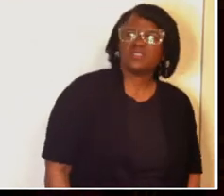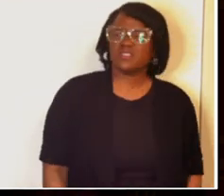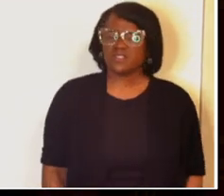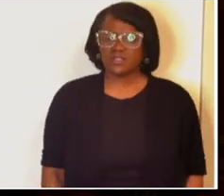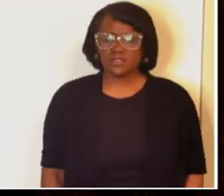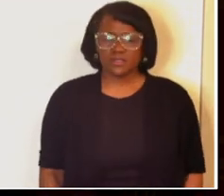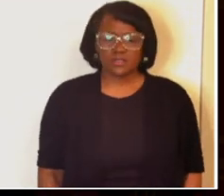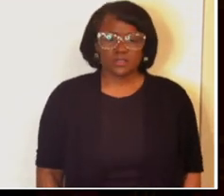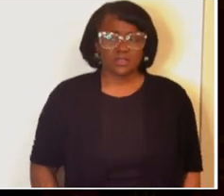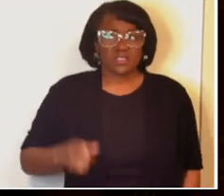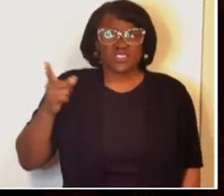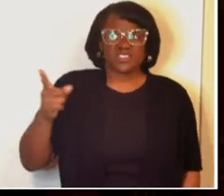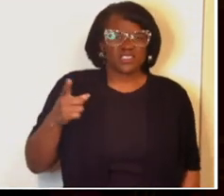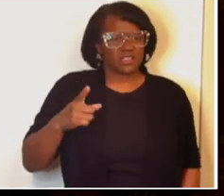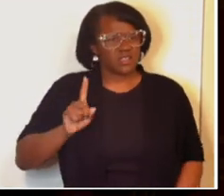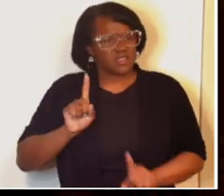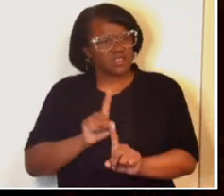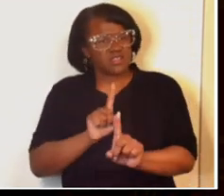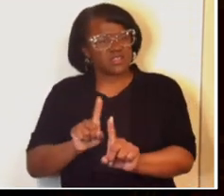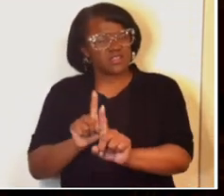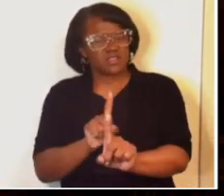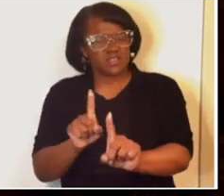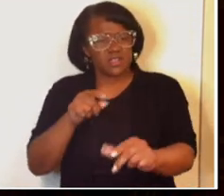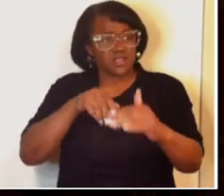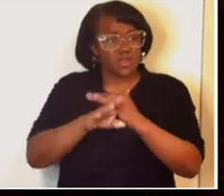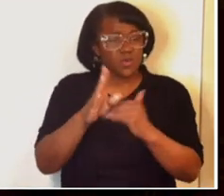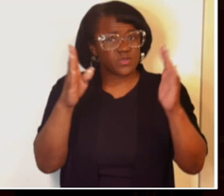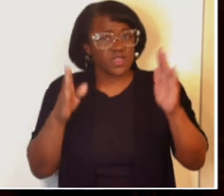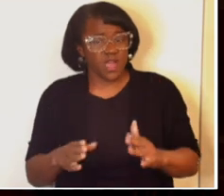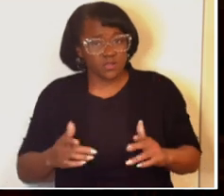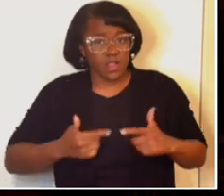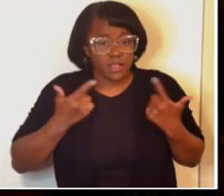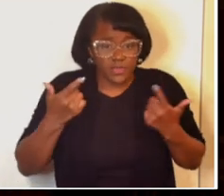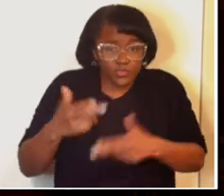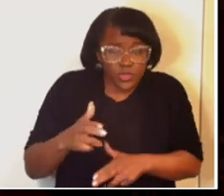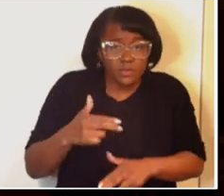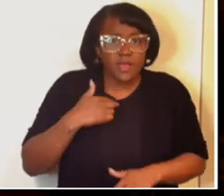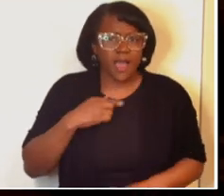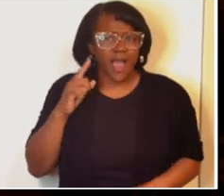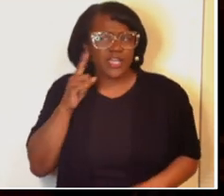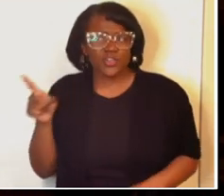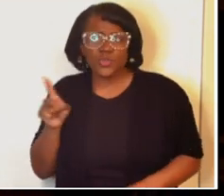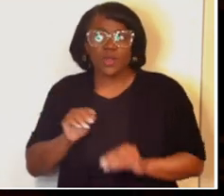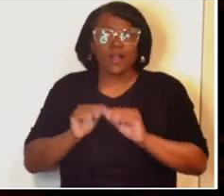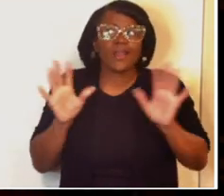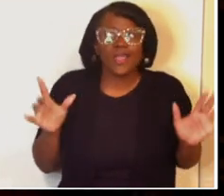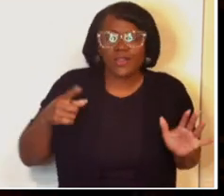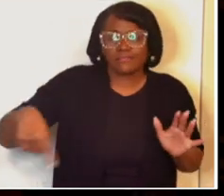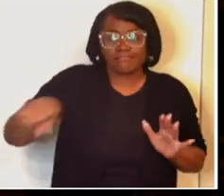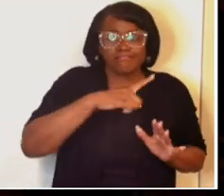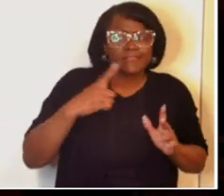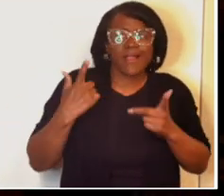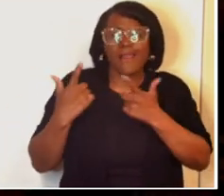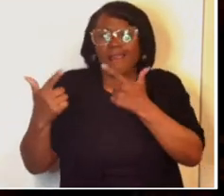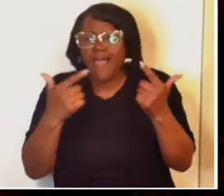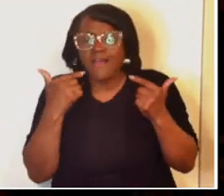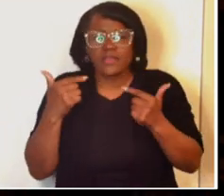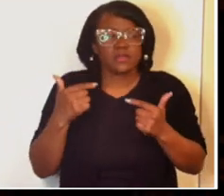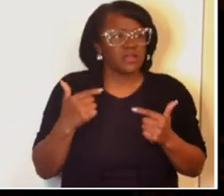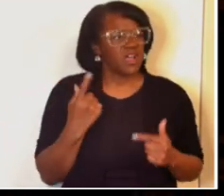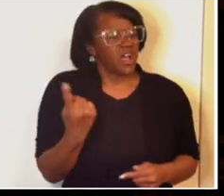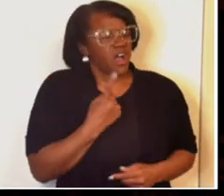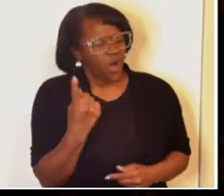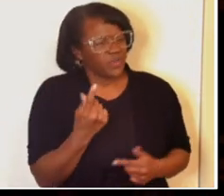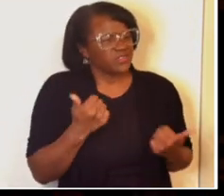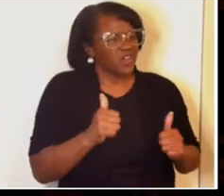as you follow me through the screen door into the busy living room. I hear you clearly over the laughter inside. Always want to threaten somebody. That's going to come